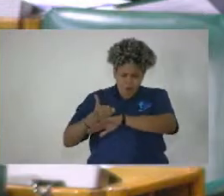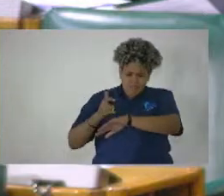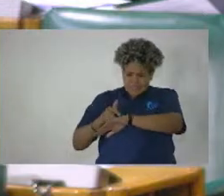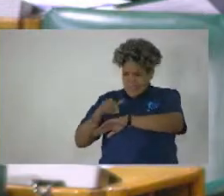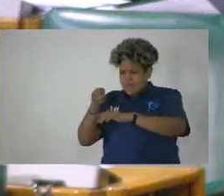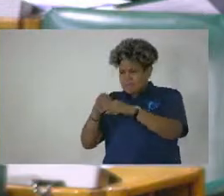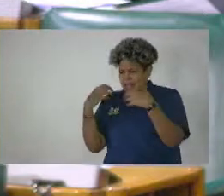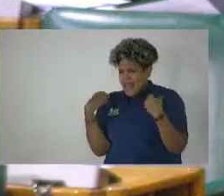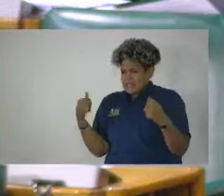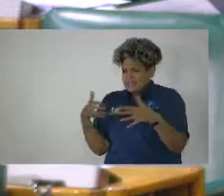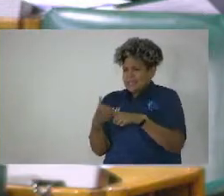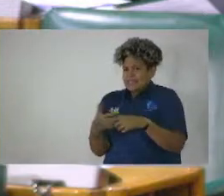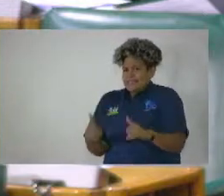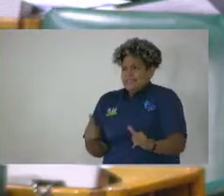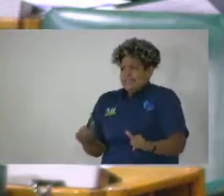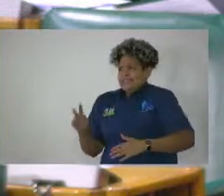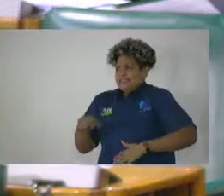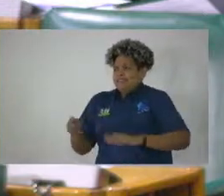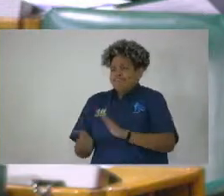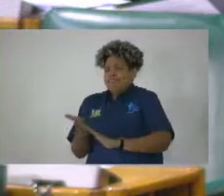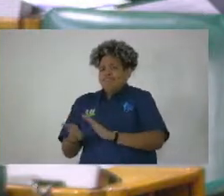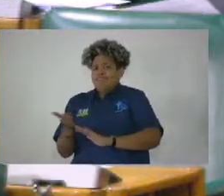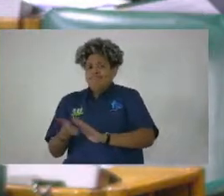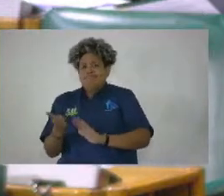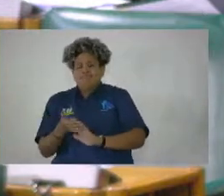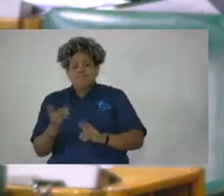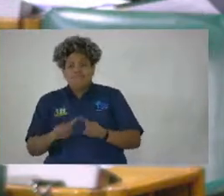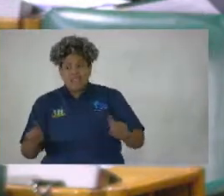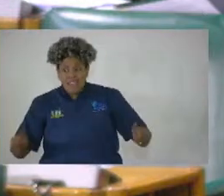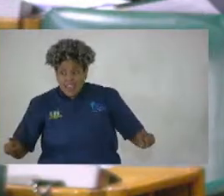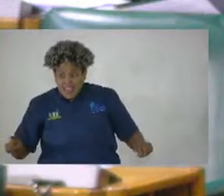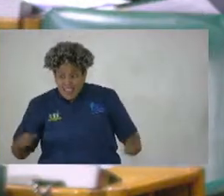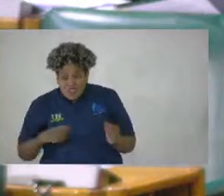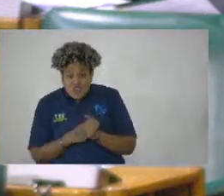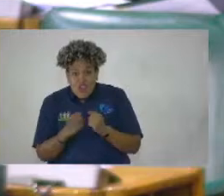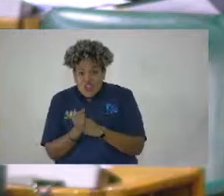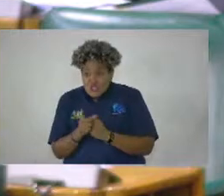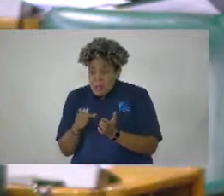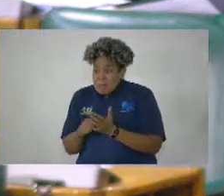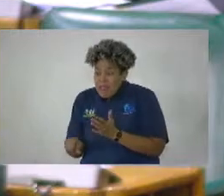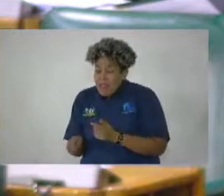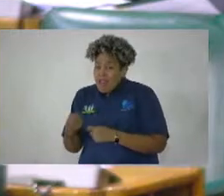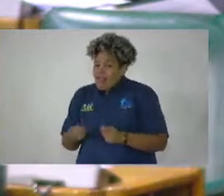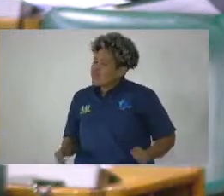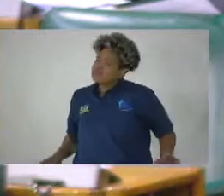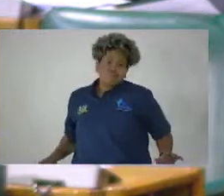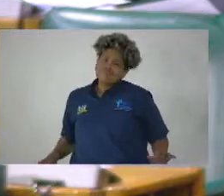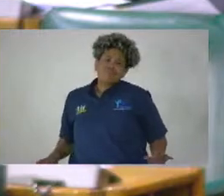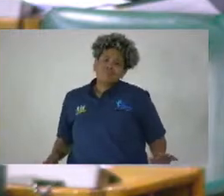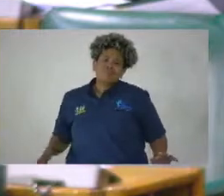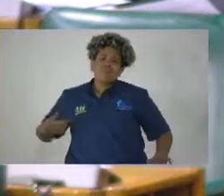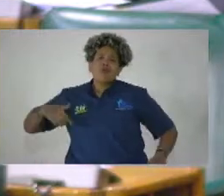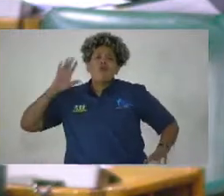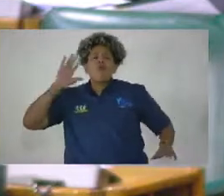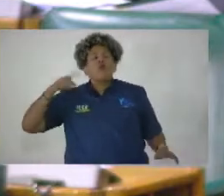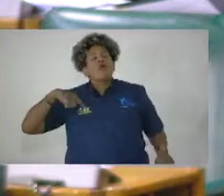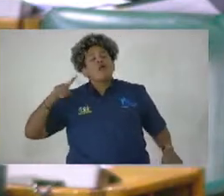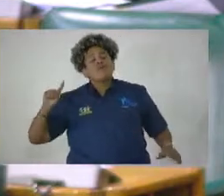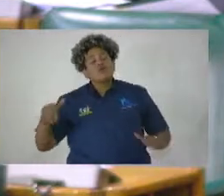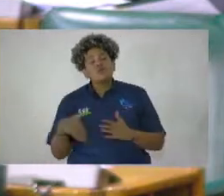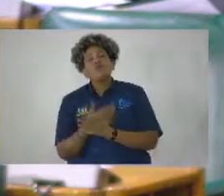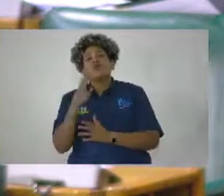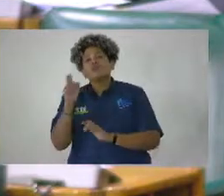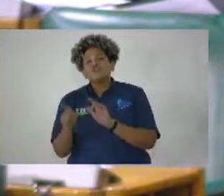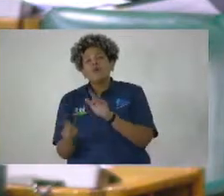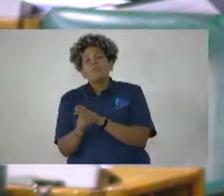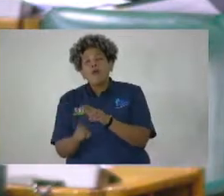the health sector, that still is ongoing. But that's not restructured compensation, right? We'll always have new issues to deal with, and a